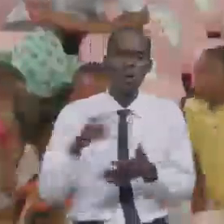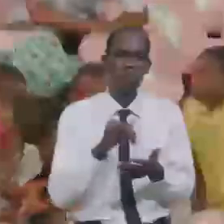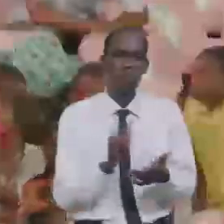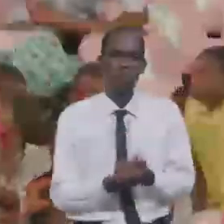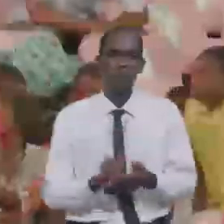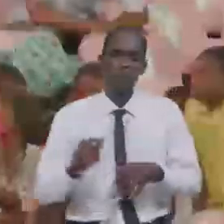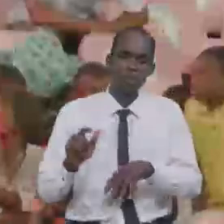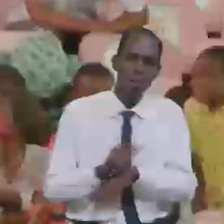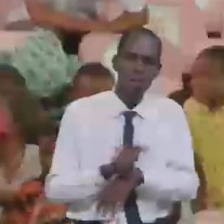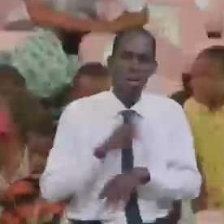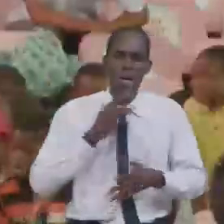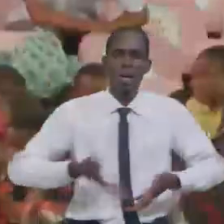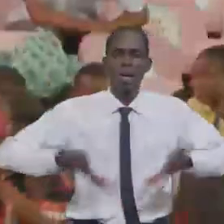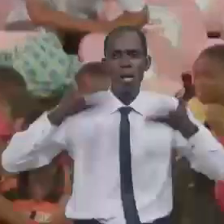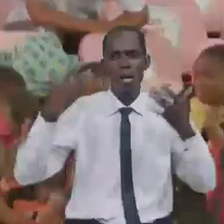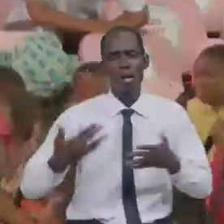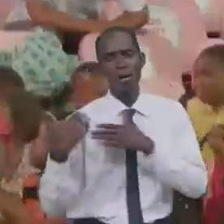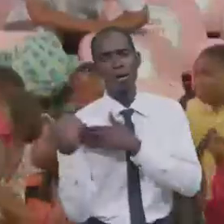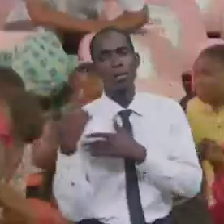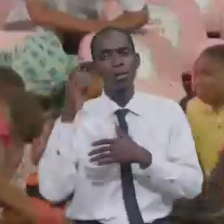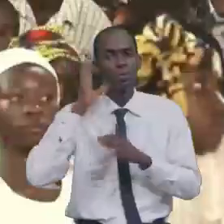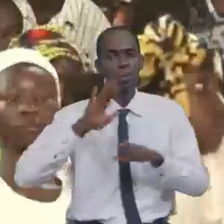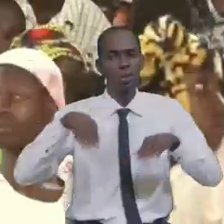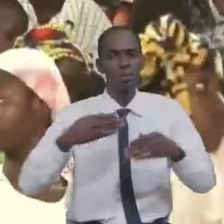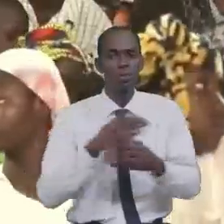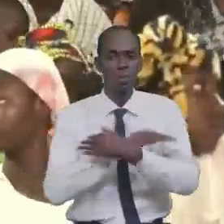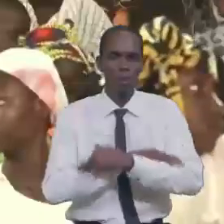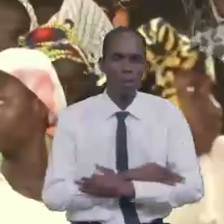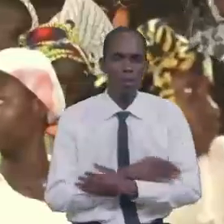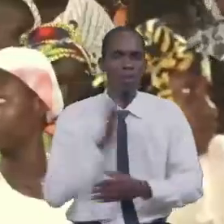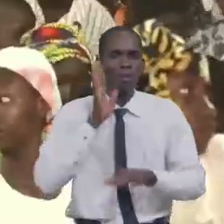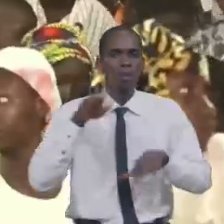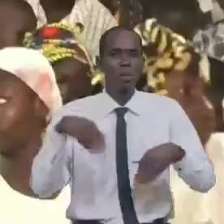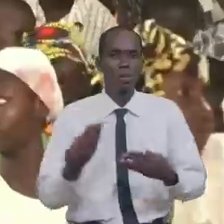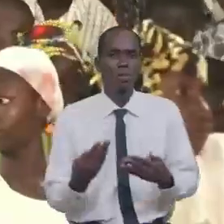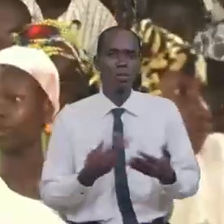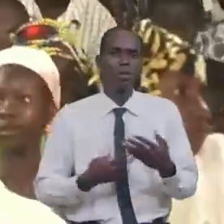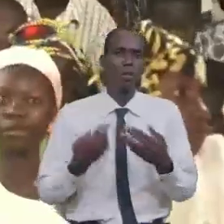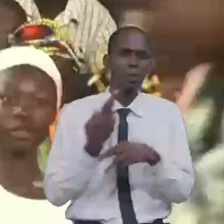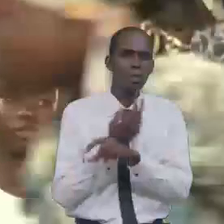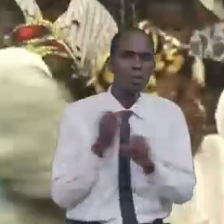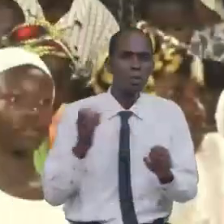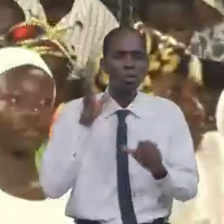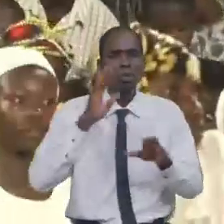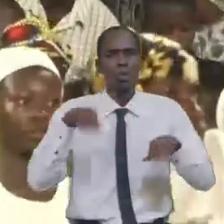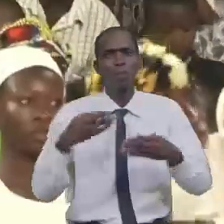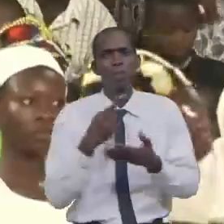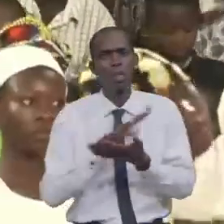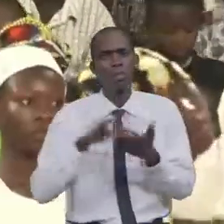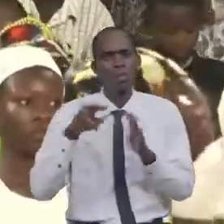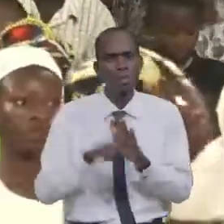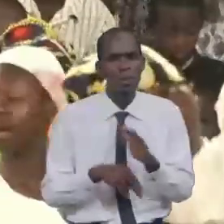will give you rest. I'll give you restoration. I'll give you redemption. I'll give you righteousness. And I'll give